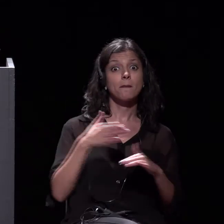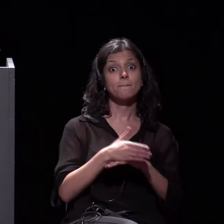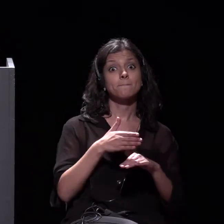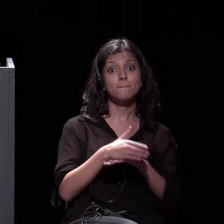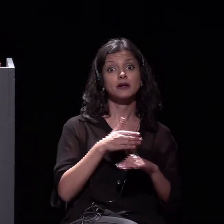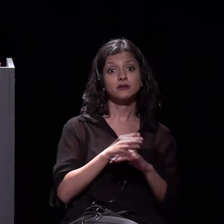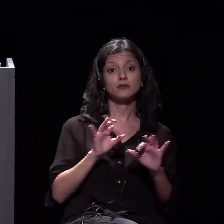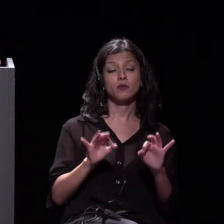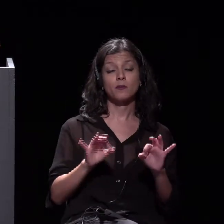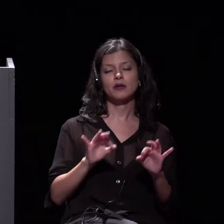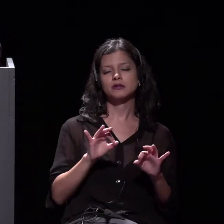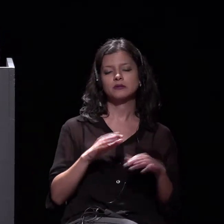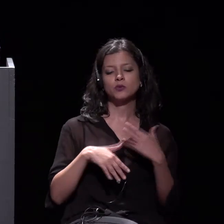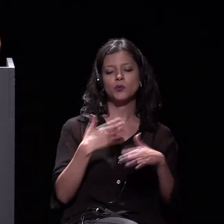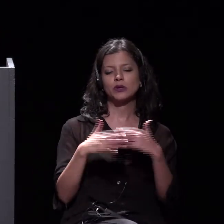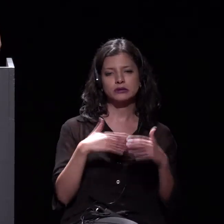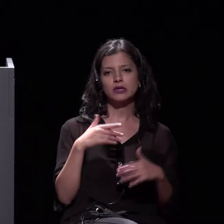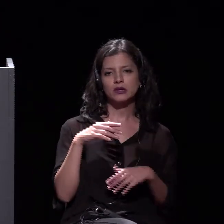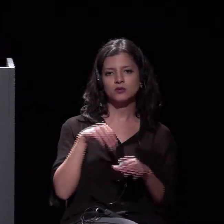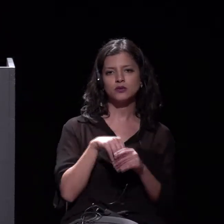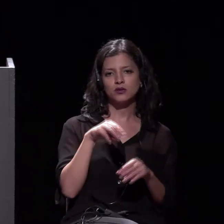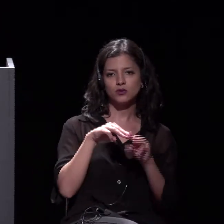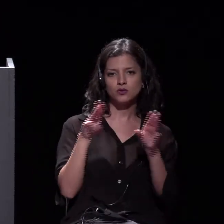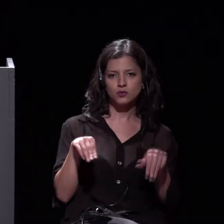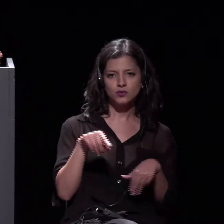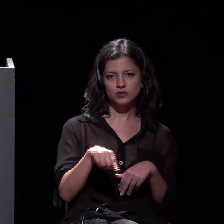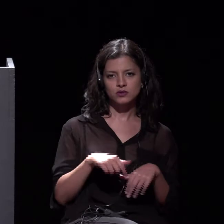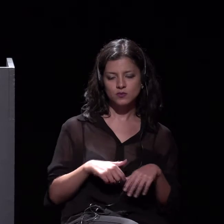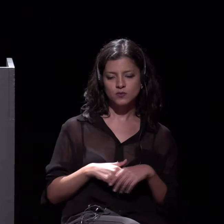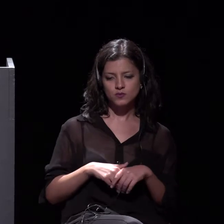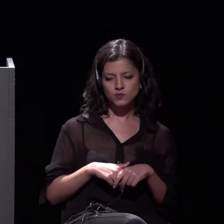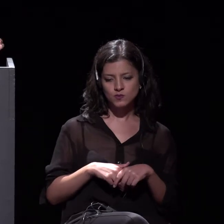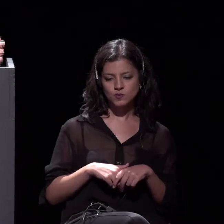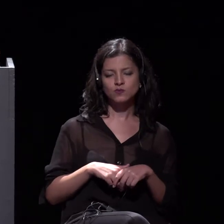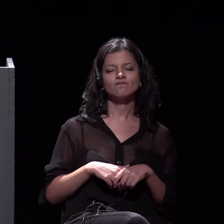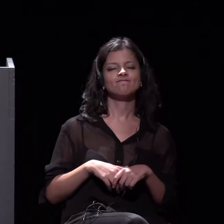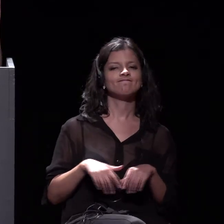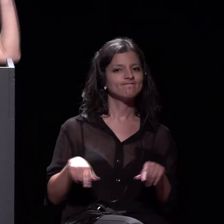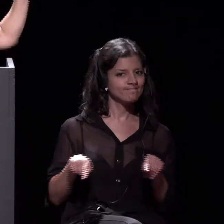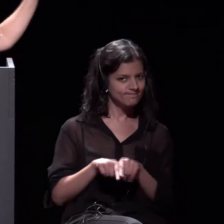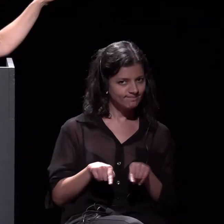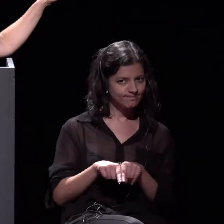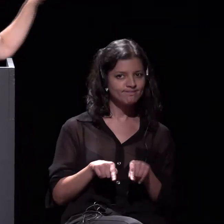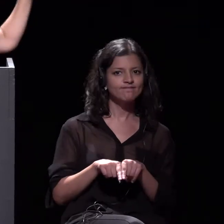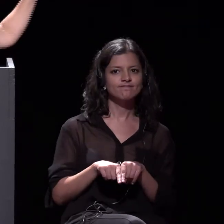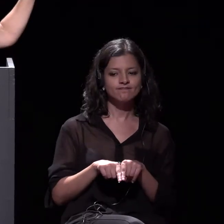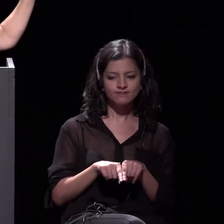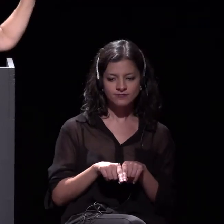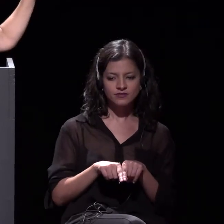museum in Santa Ana most directly, have actually also refused the idea that their museum owes anything to the